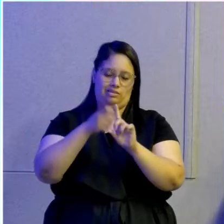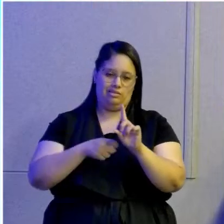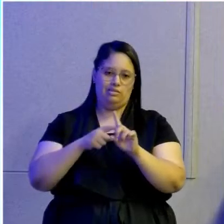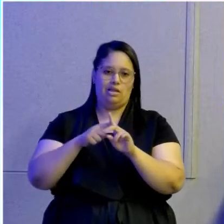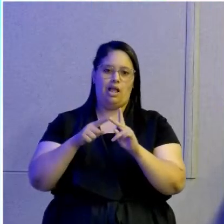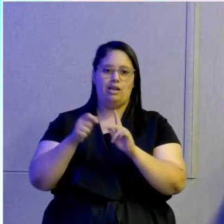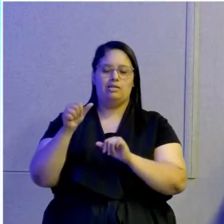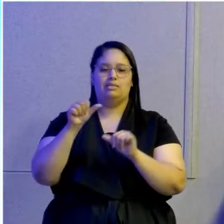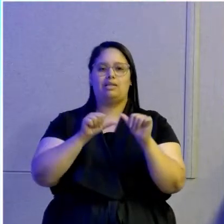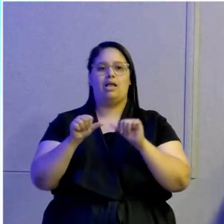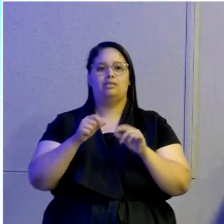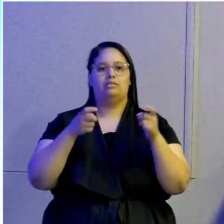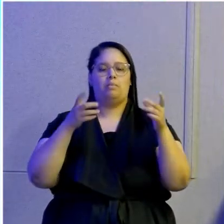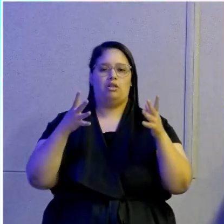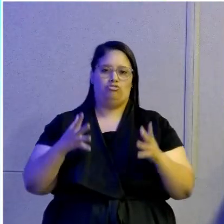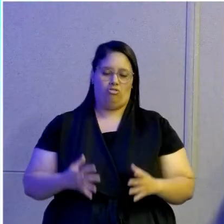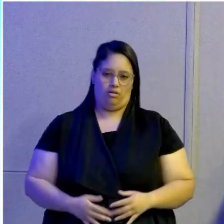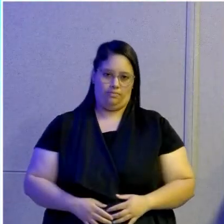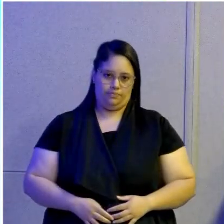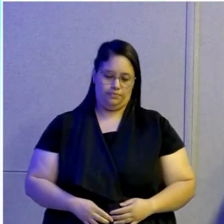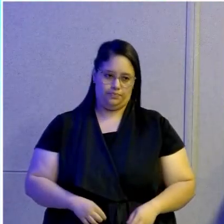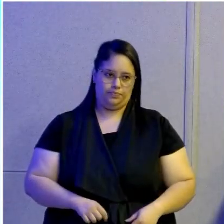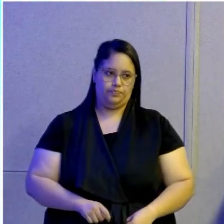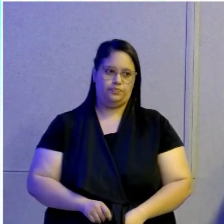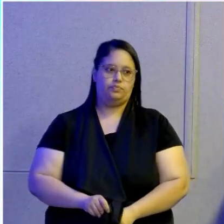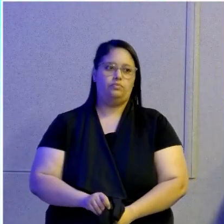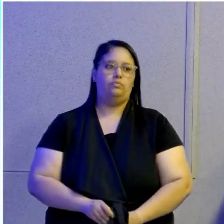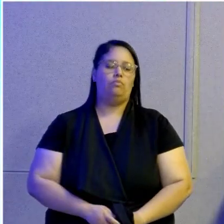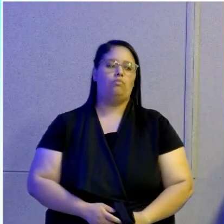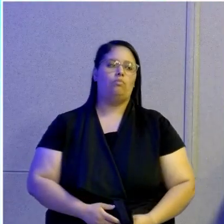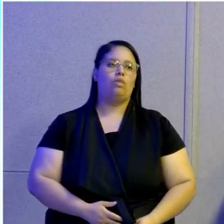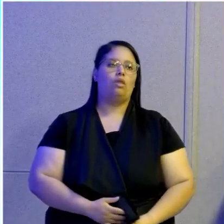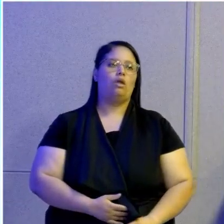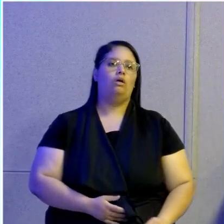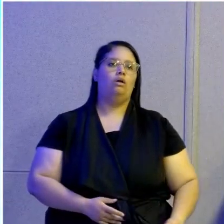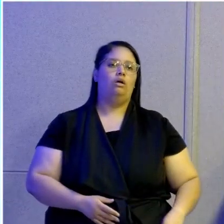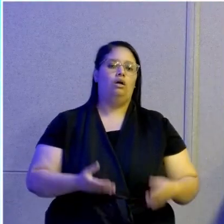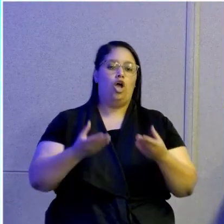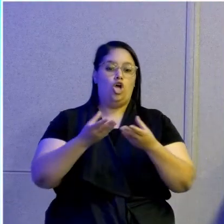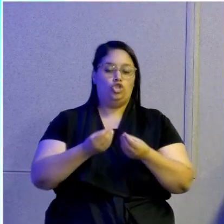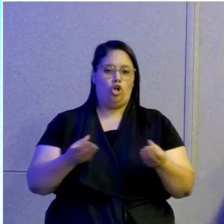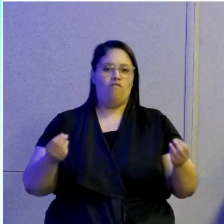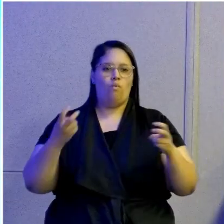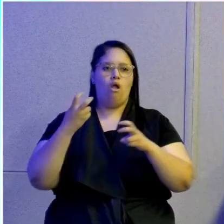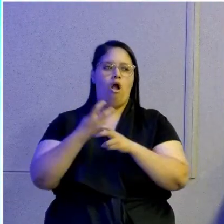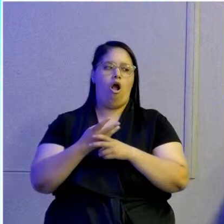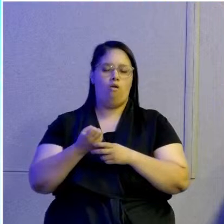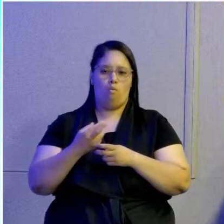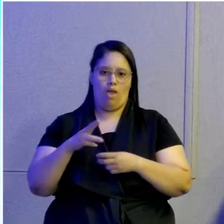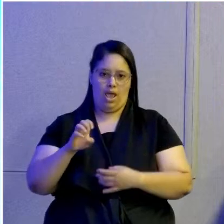science managers. The inclusion of software and hardware